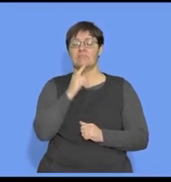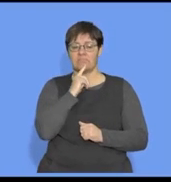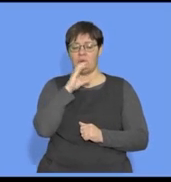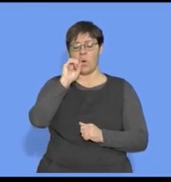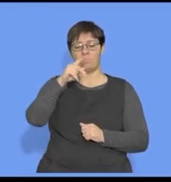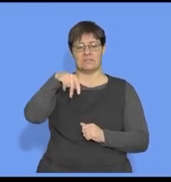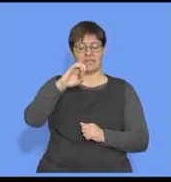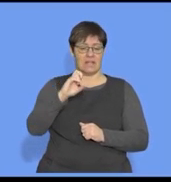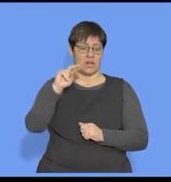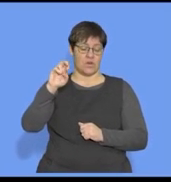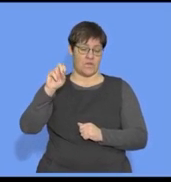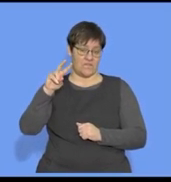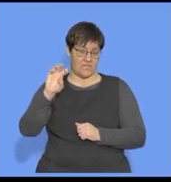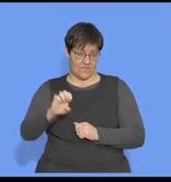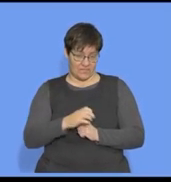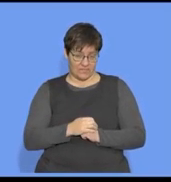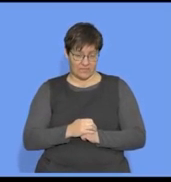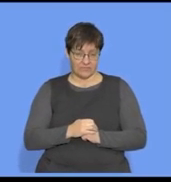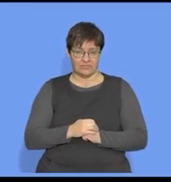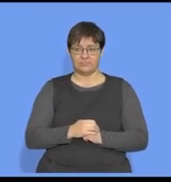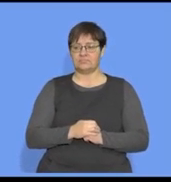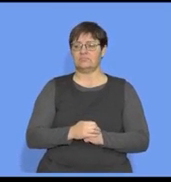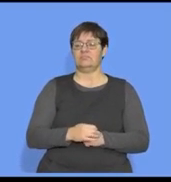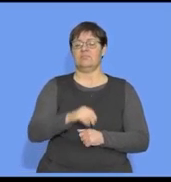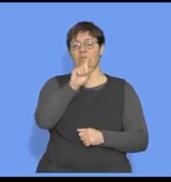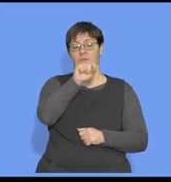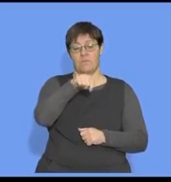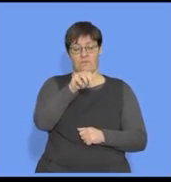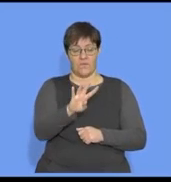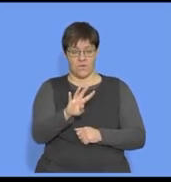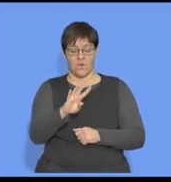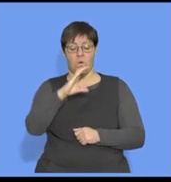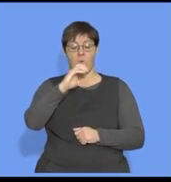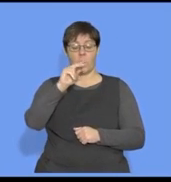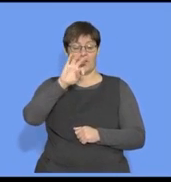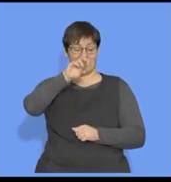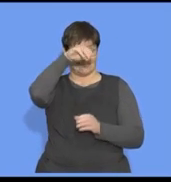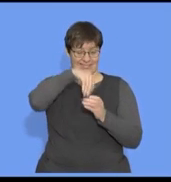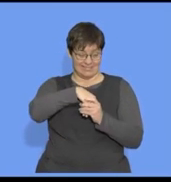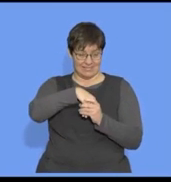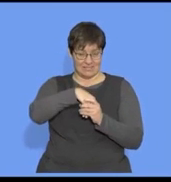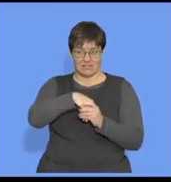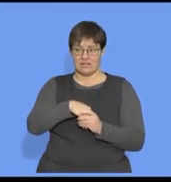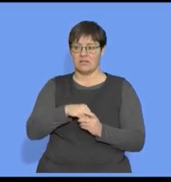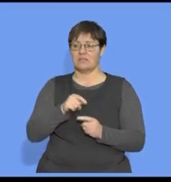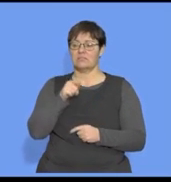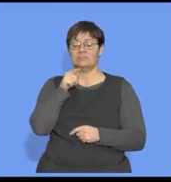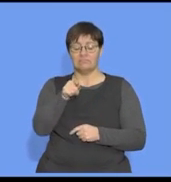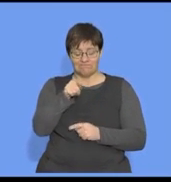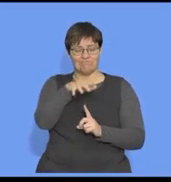E and should be the optic nerve. We are right. Number 4 contains cones.